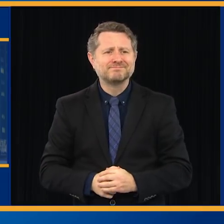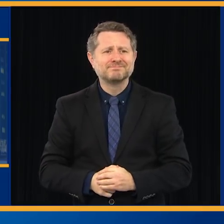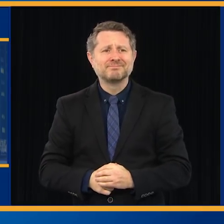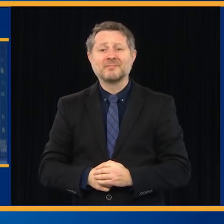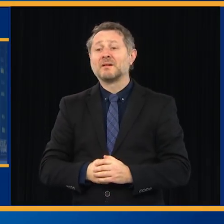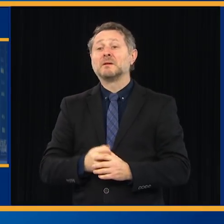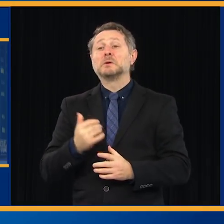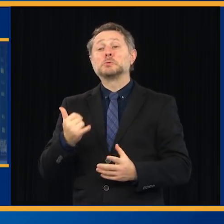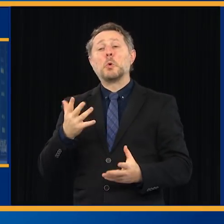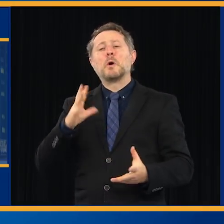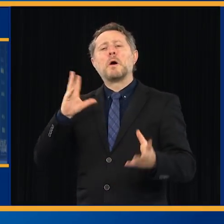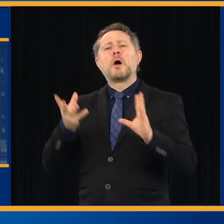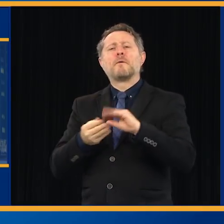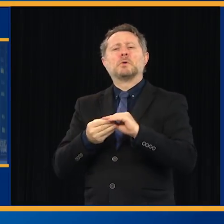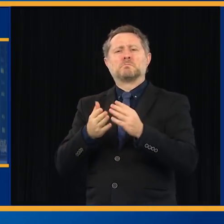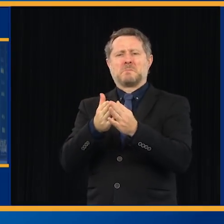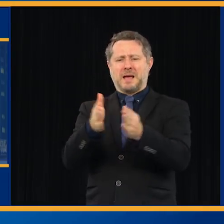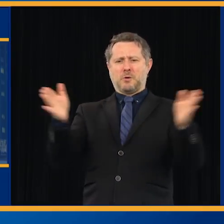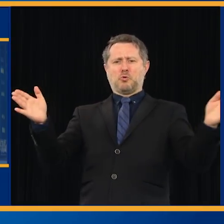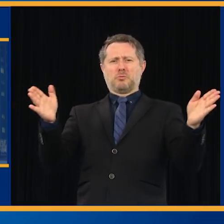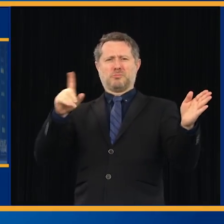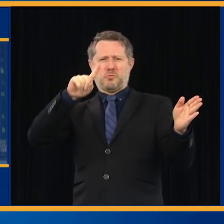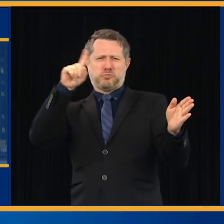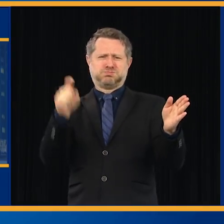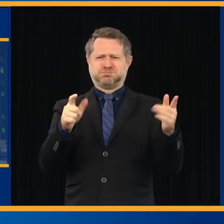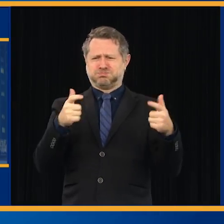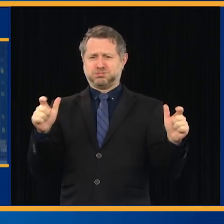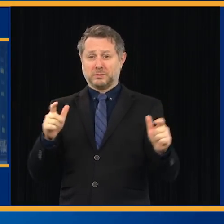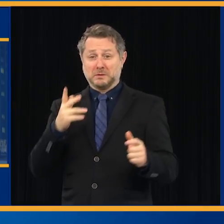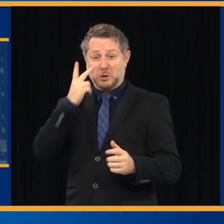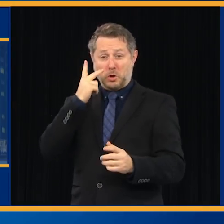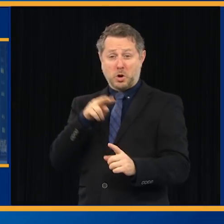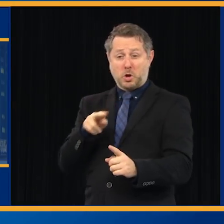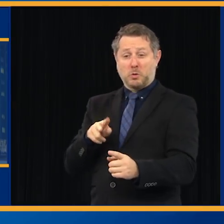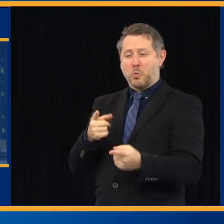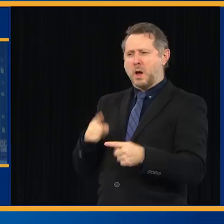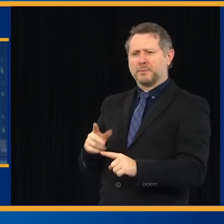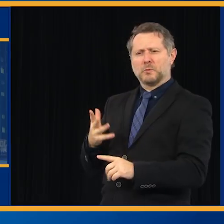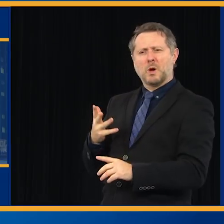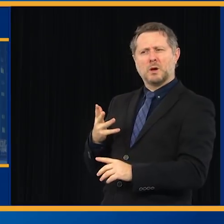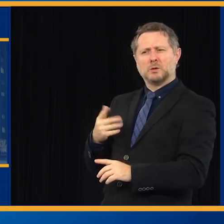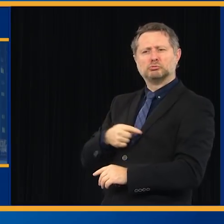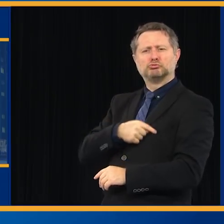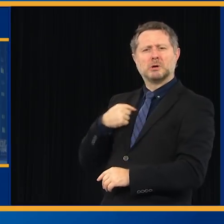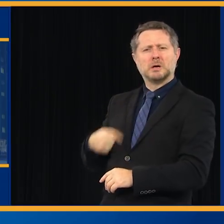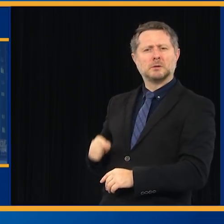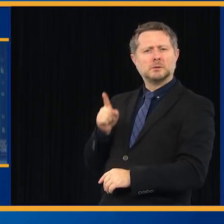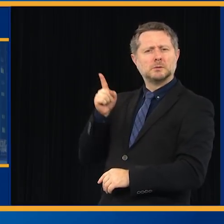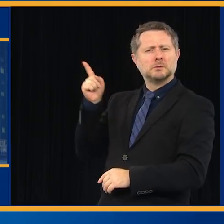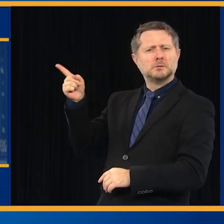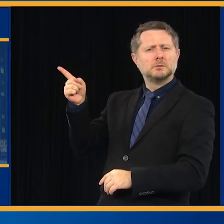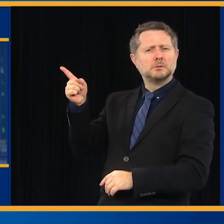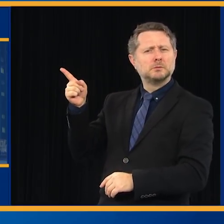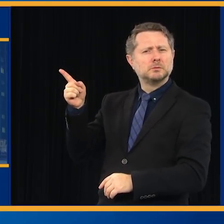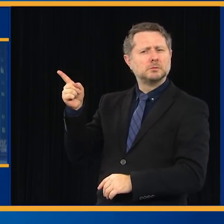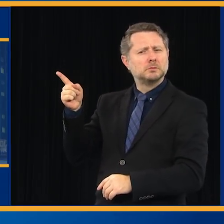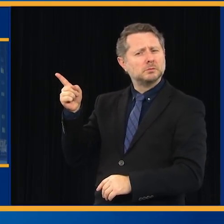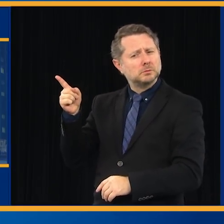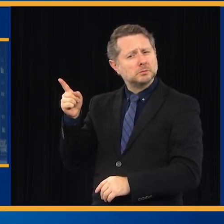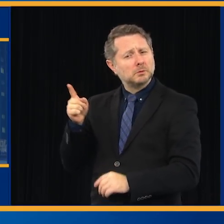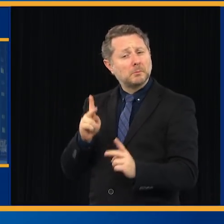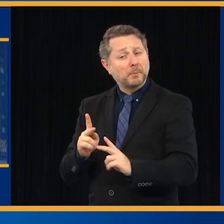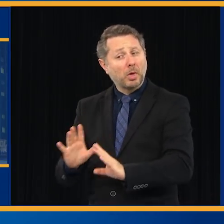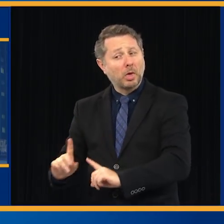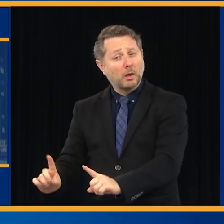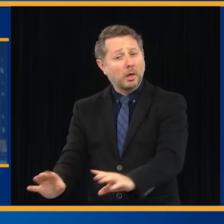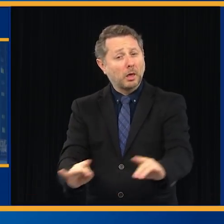just New York questions, bigger than the governor's questions. What happened in China? You know, people are talking about it. Where did this